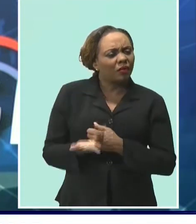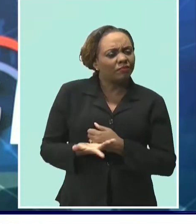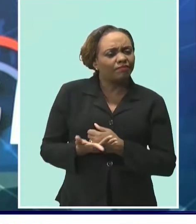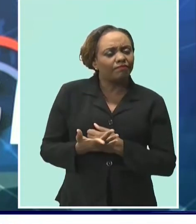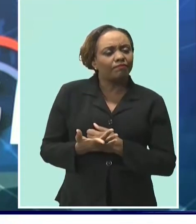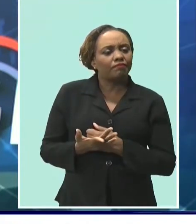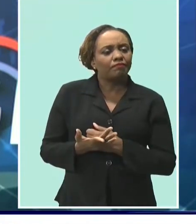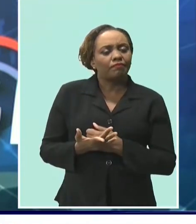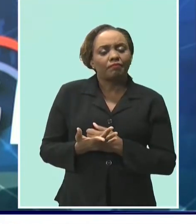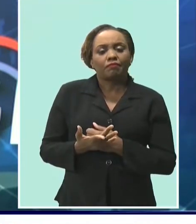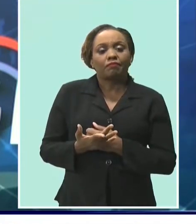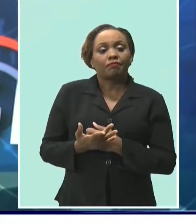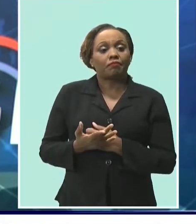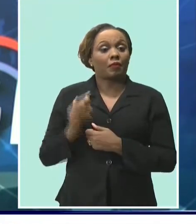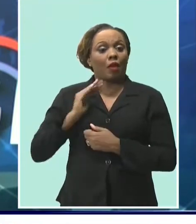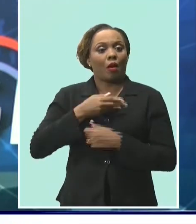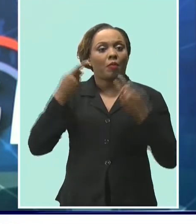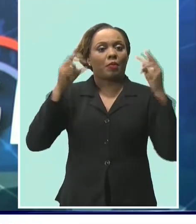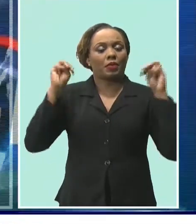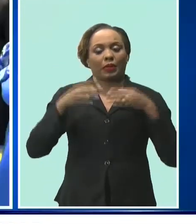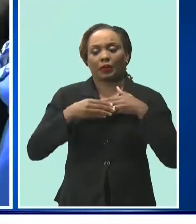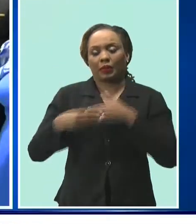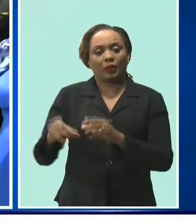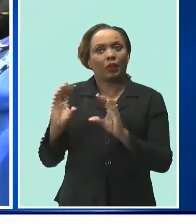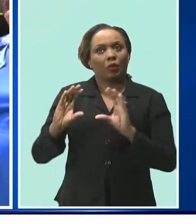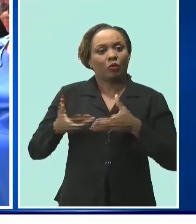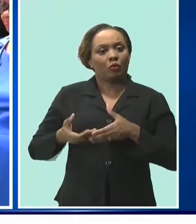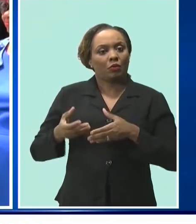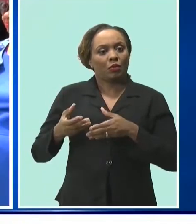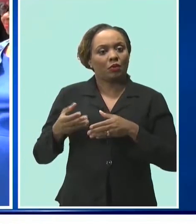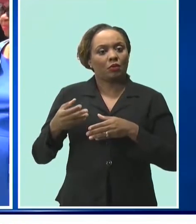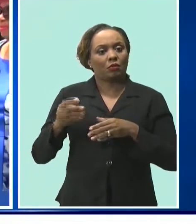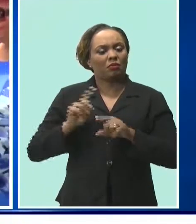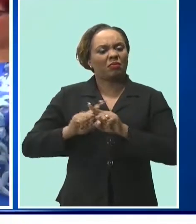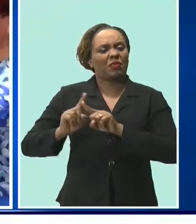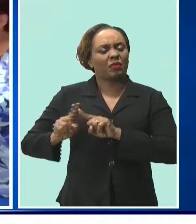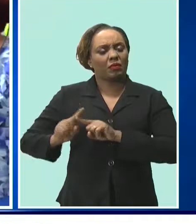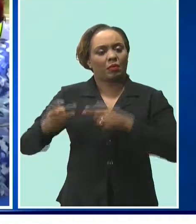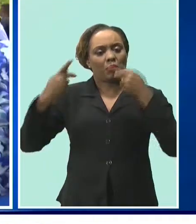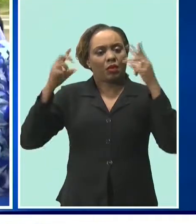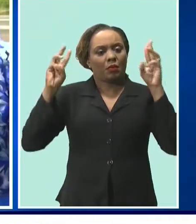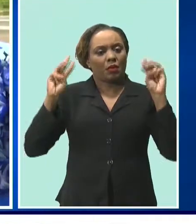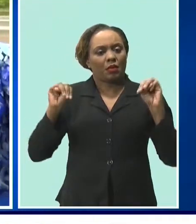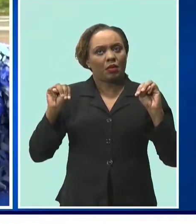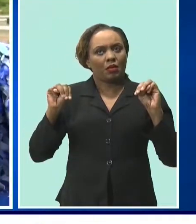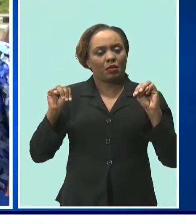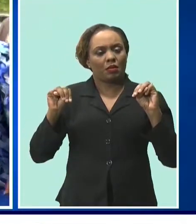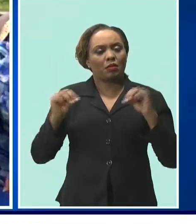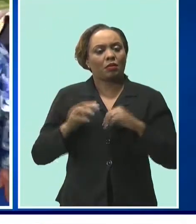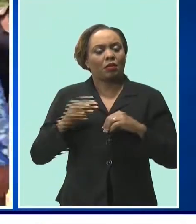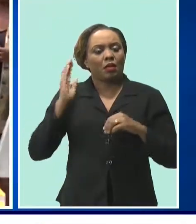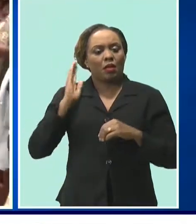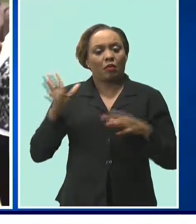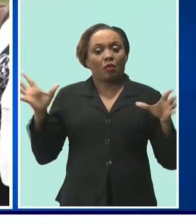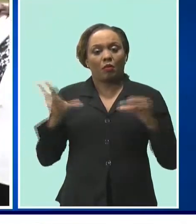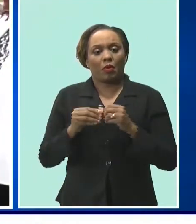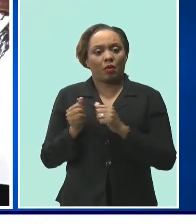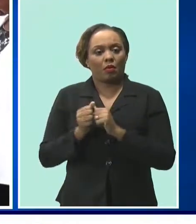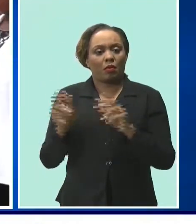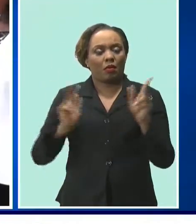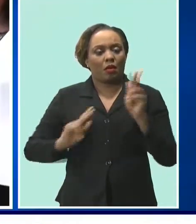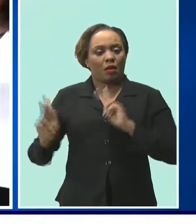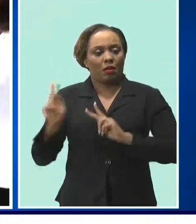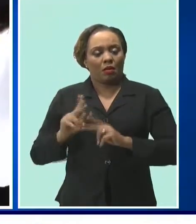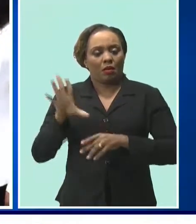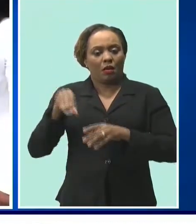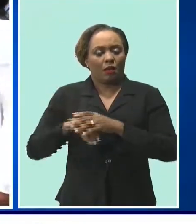prime ministers in an effort to help resolve the country's election crisis. The delegation will meet with leadership of all the parties that contested